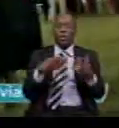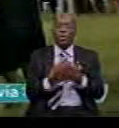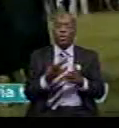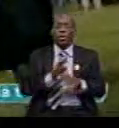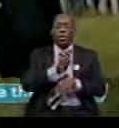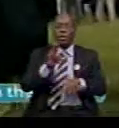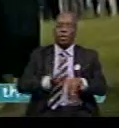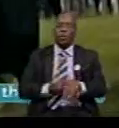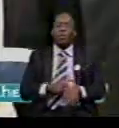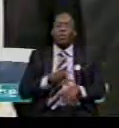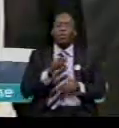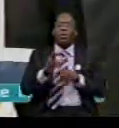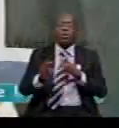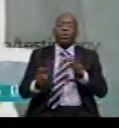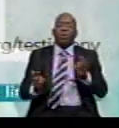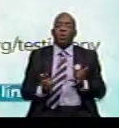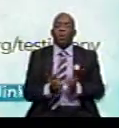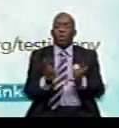here.